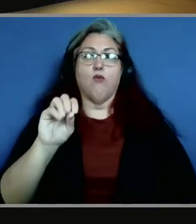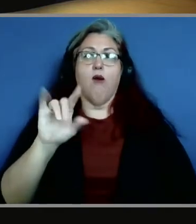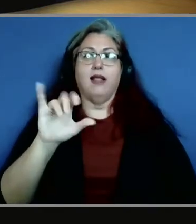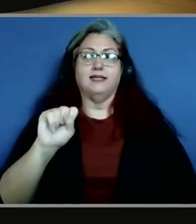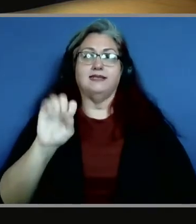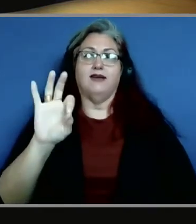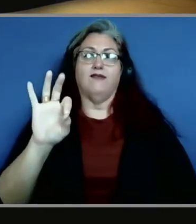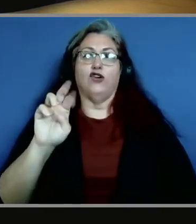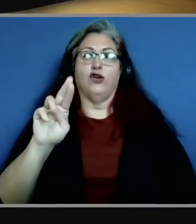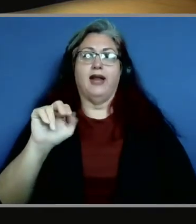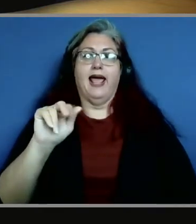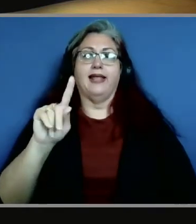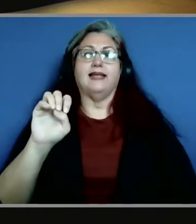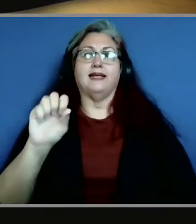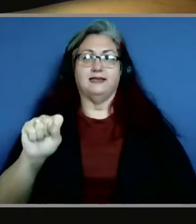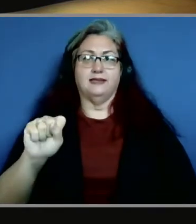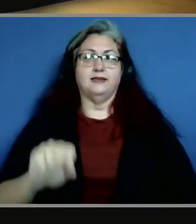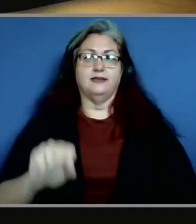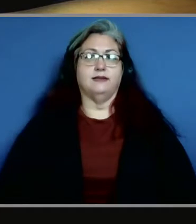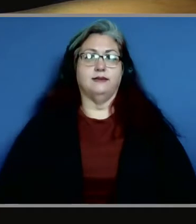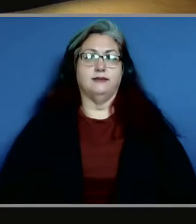Fernandez.